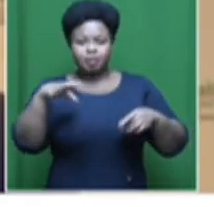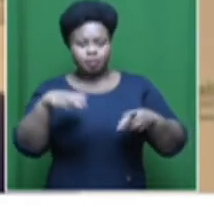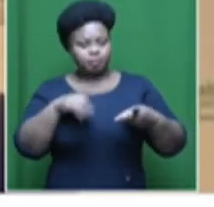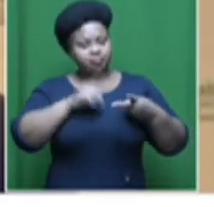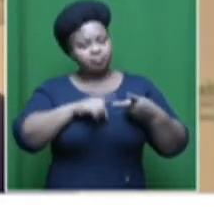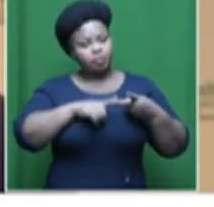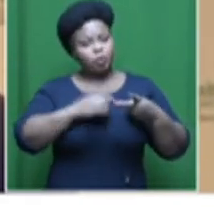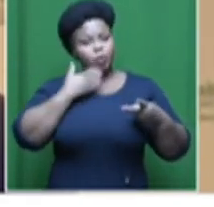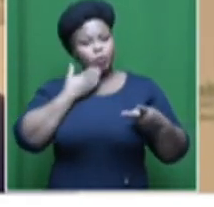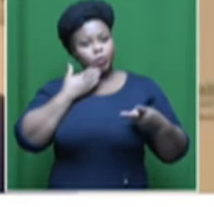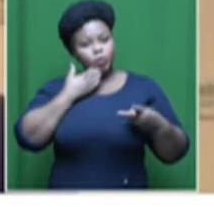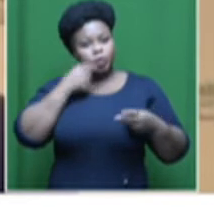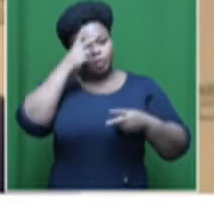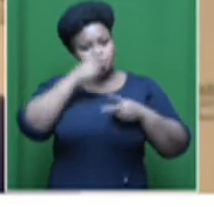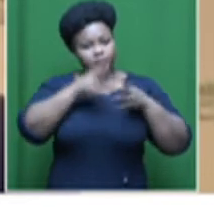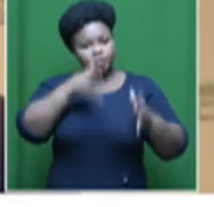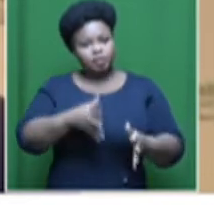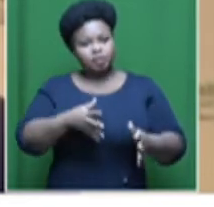Professor